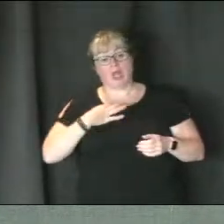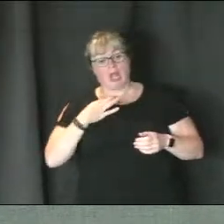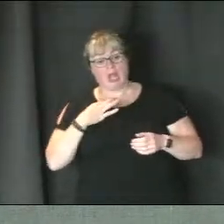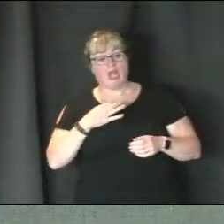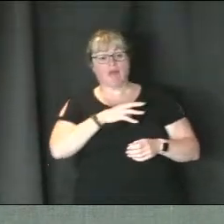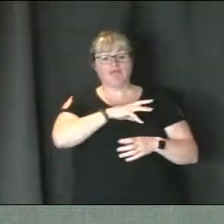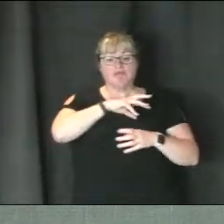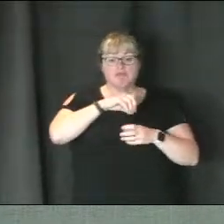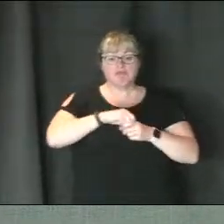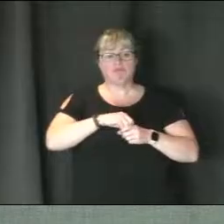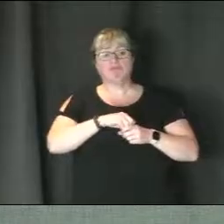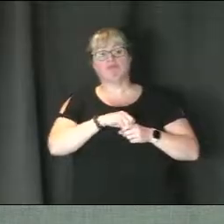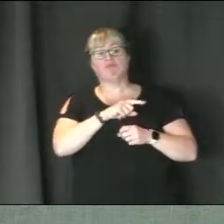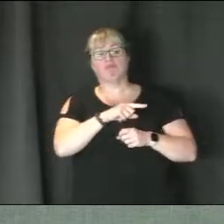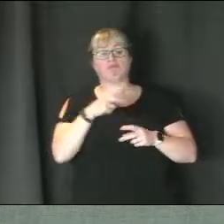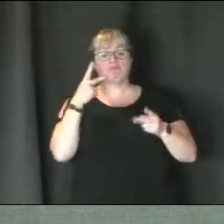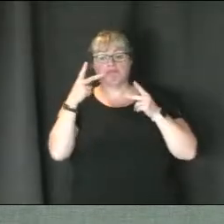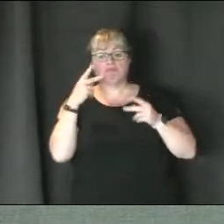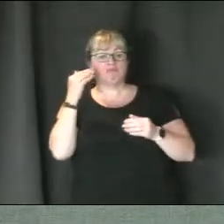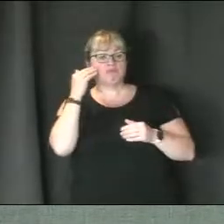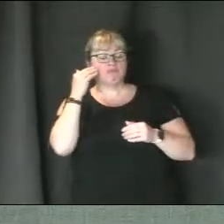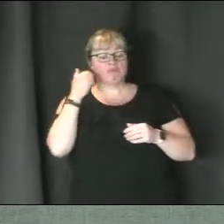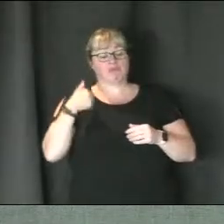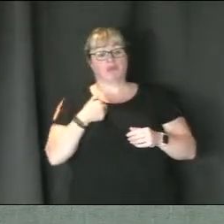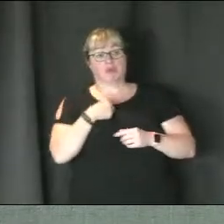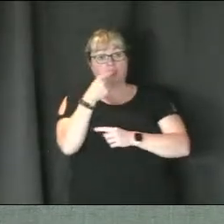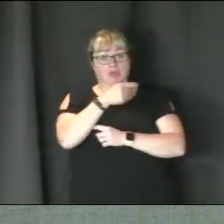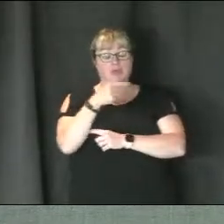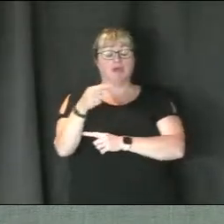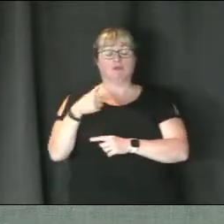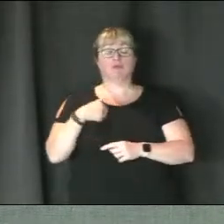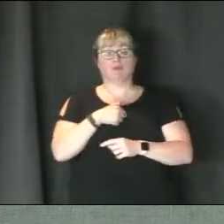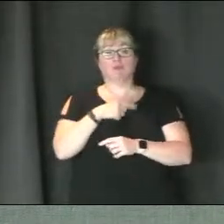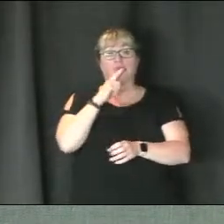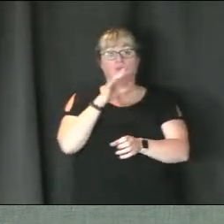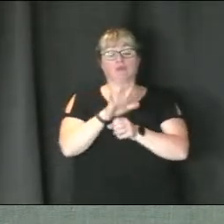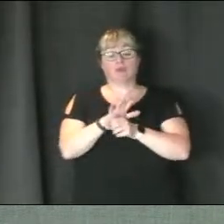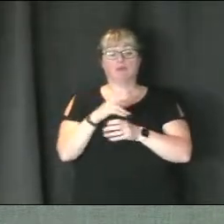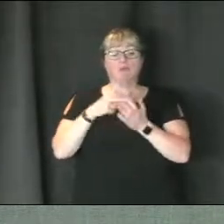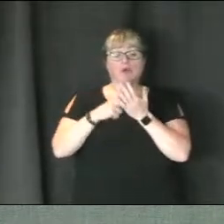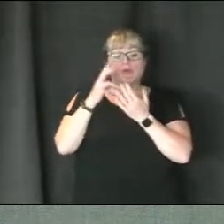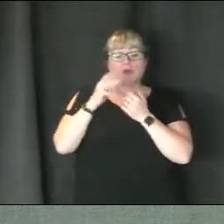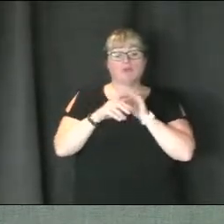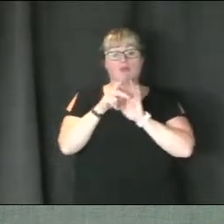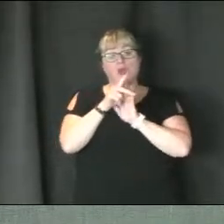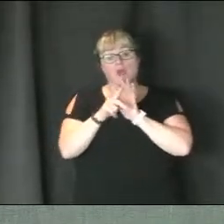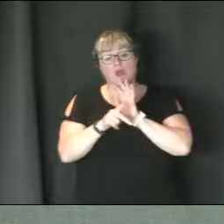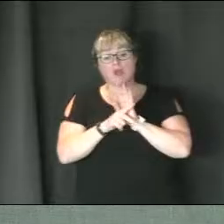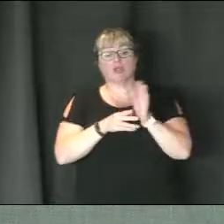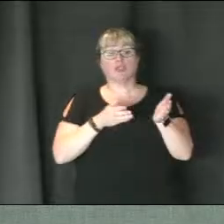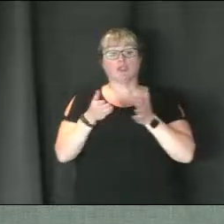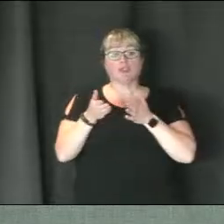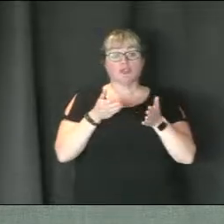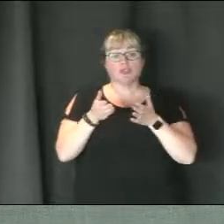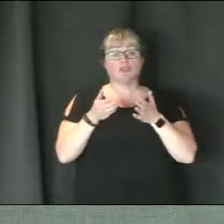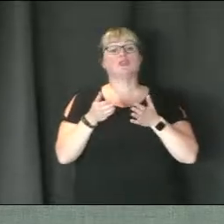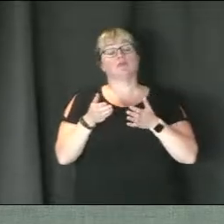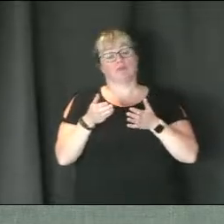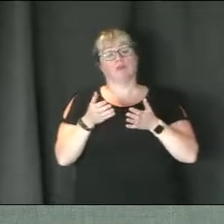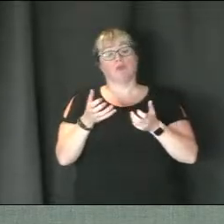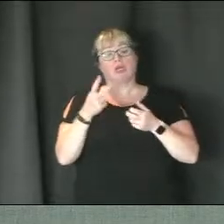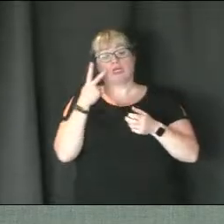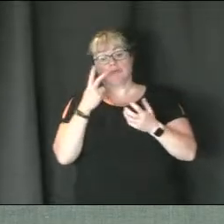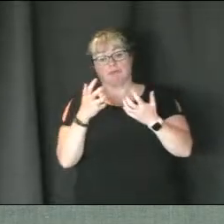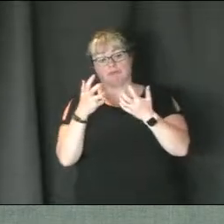of our province. And as a government, we continue to ensure that our programs, policies, and services are responsive